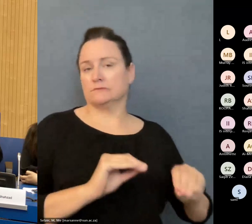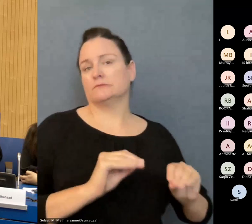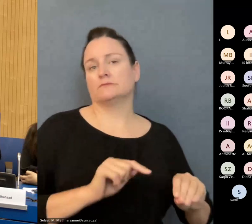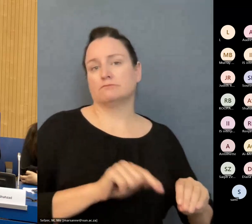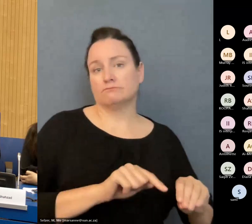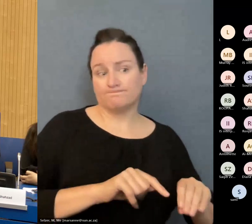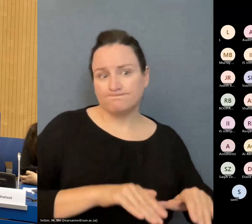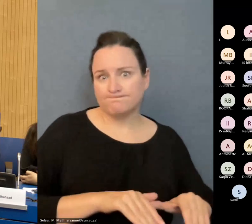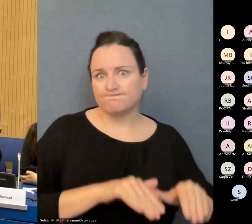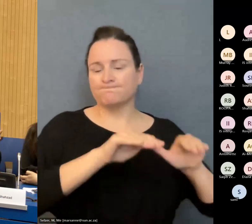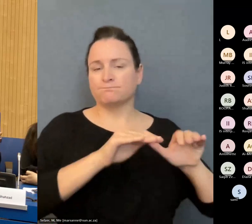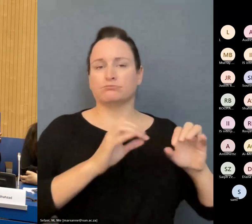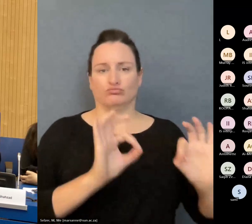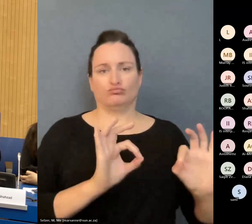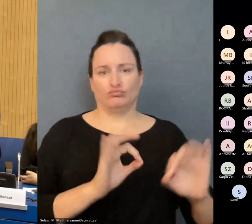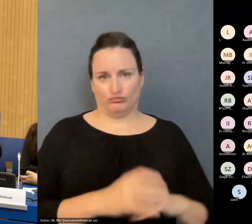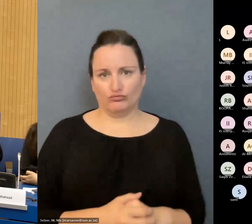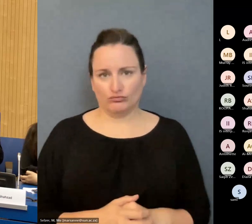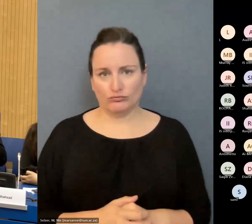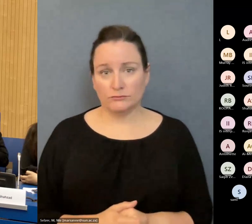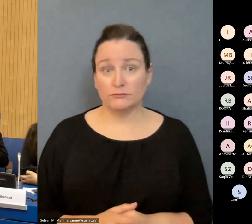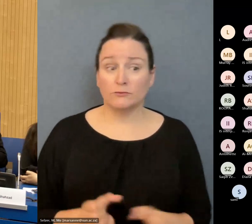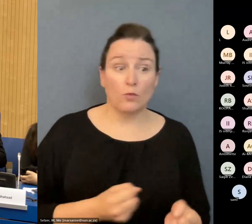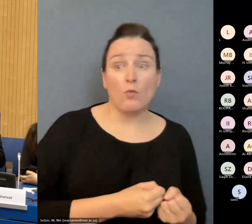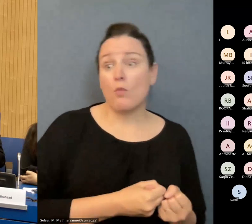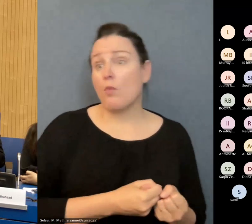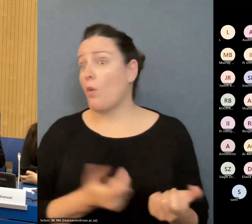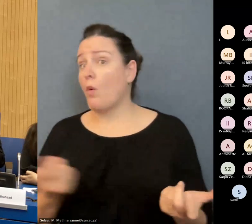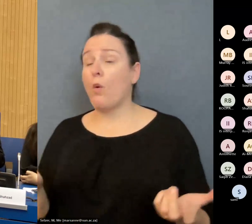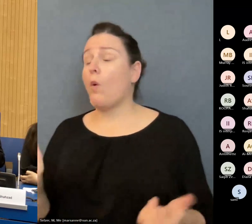disabilities across the board. But